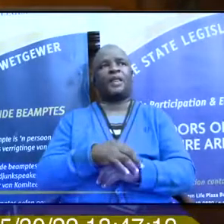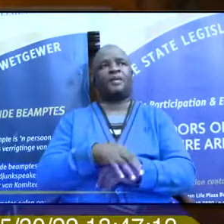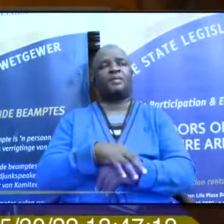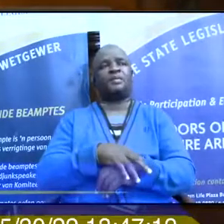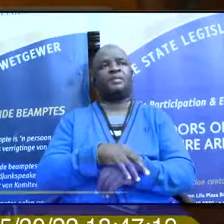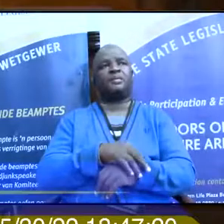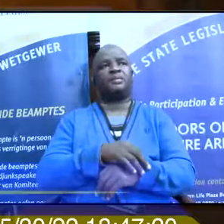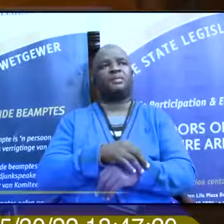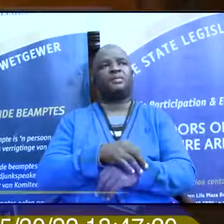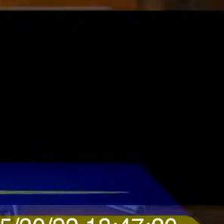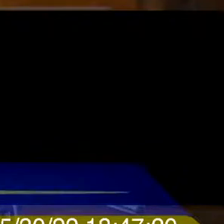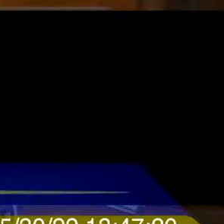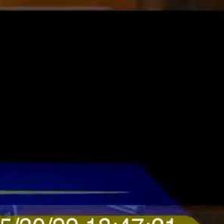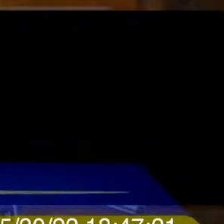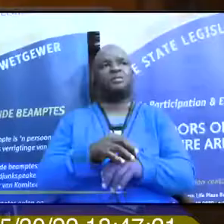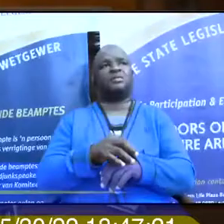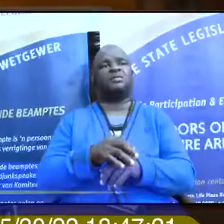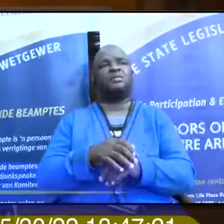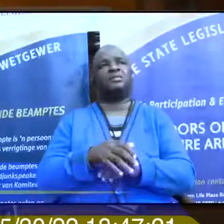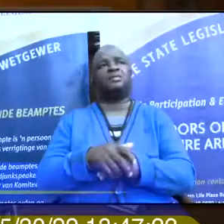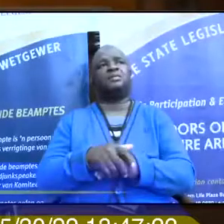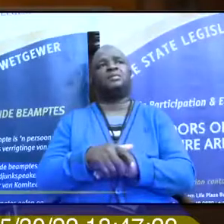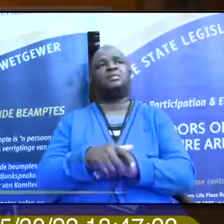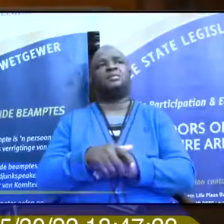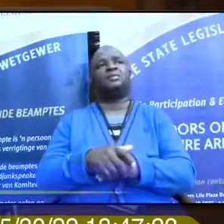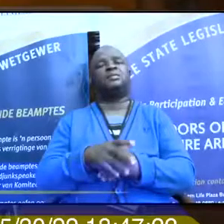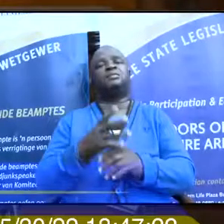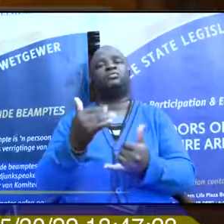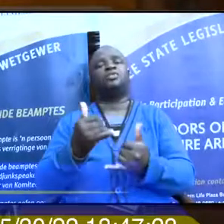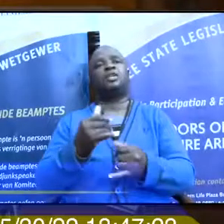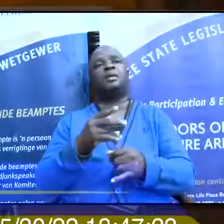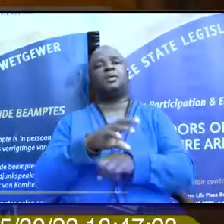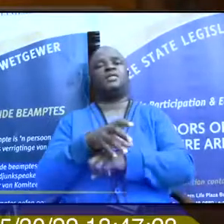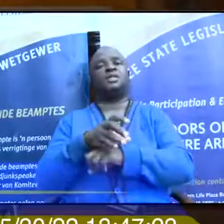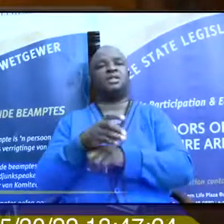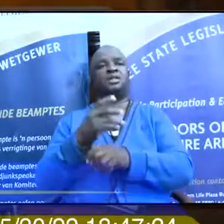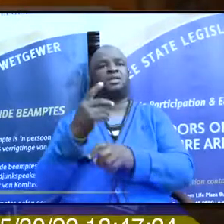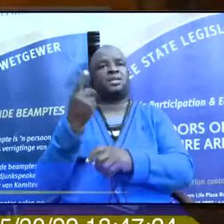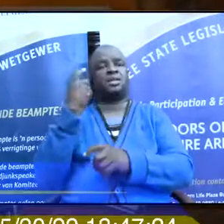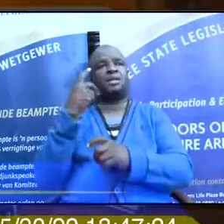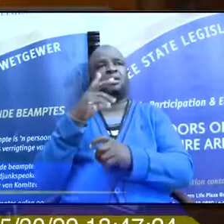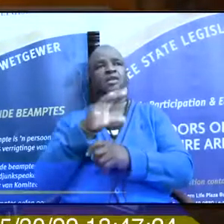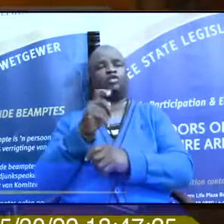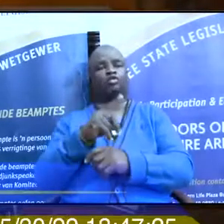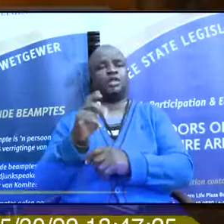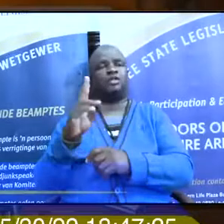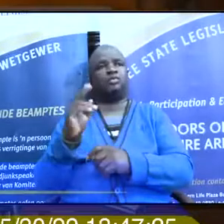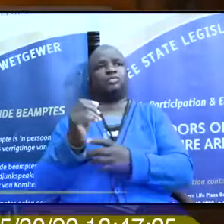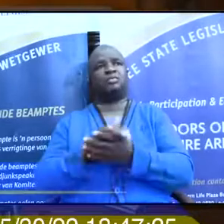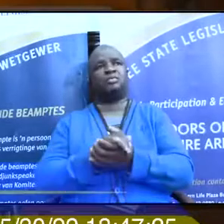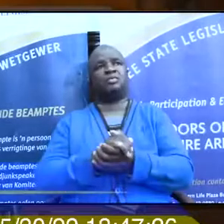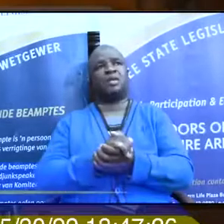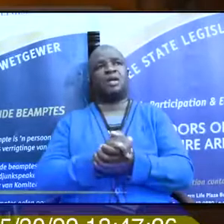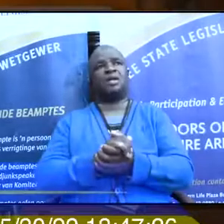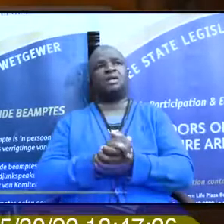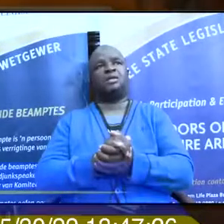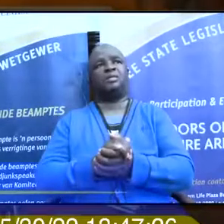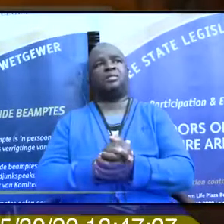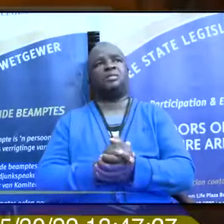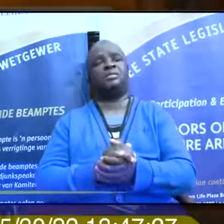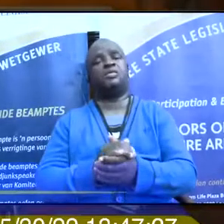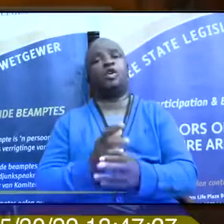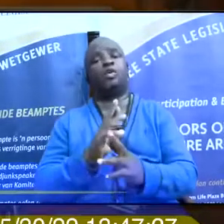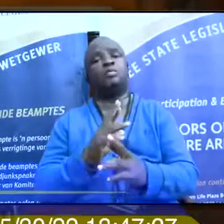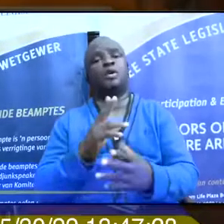time and like the provincial secretary of course you mentioned earlier we hope this this